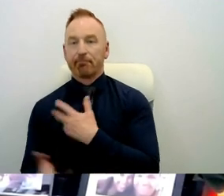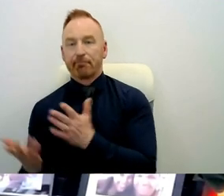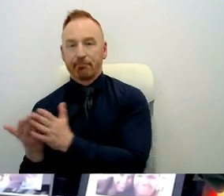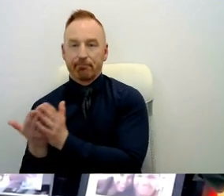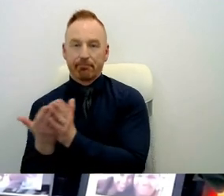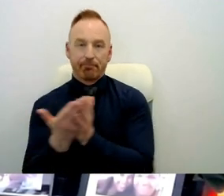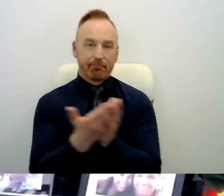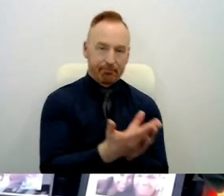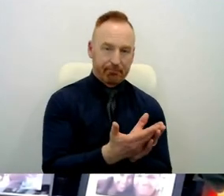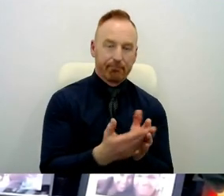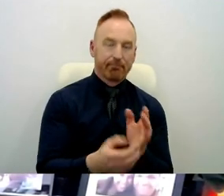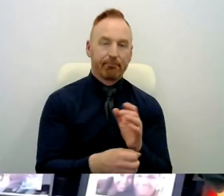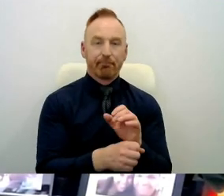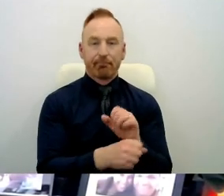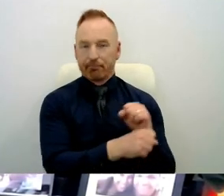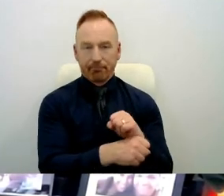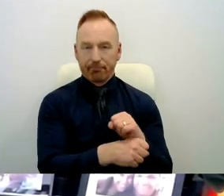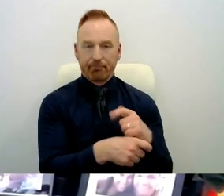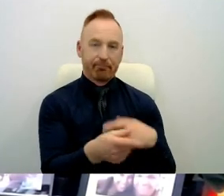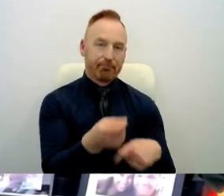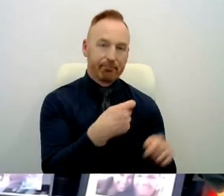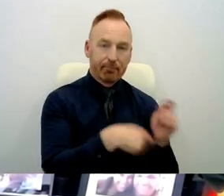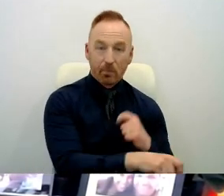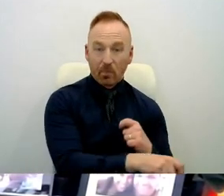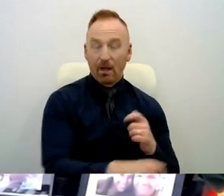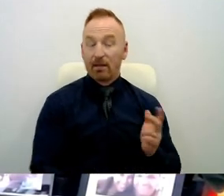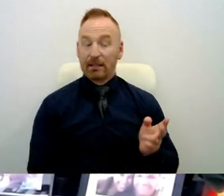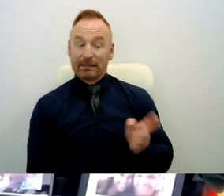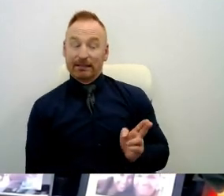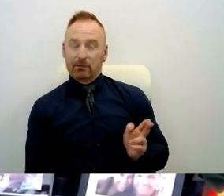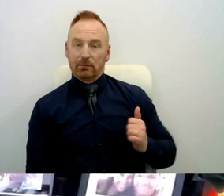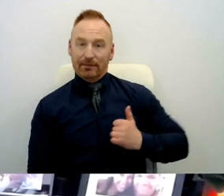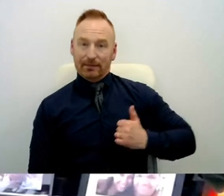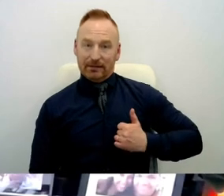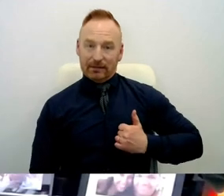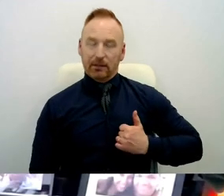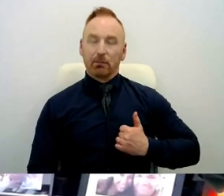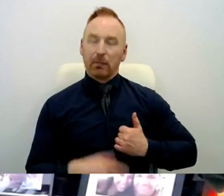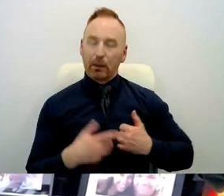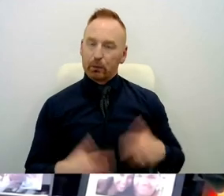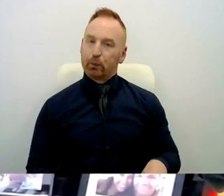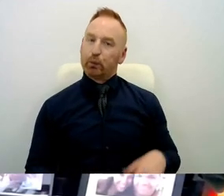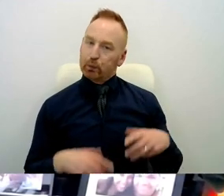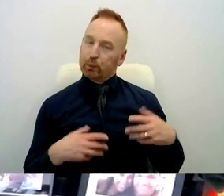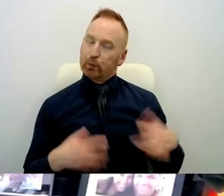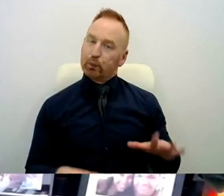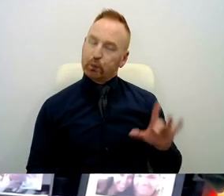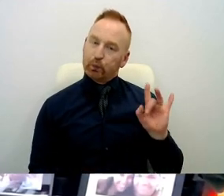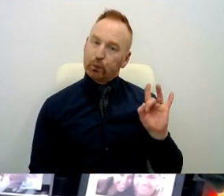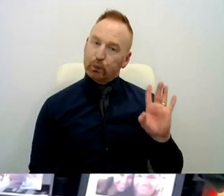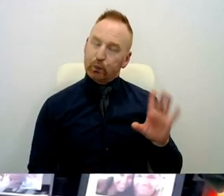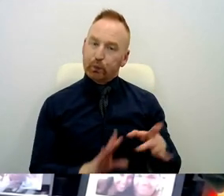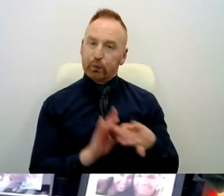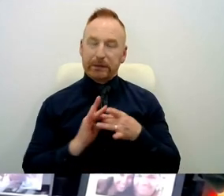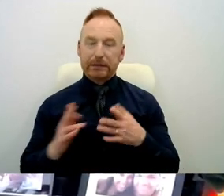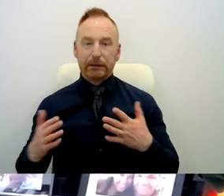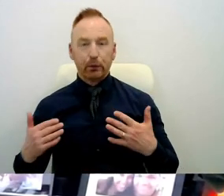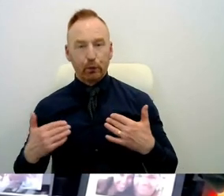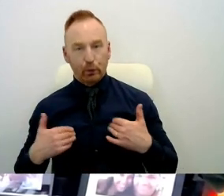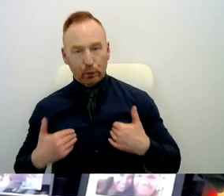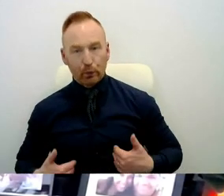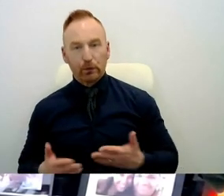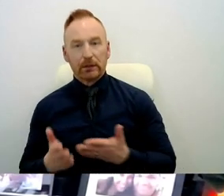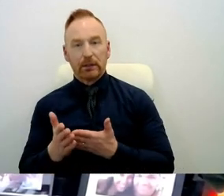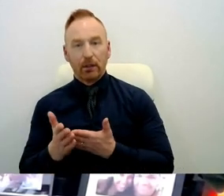slave trade. The history of Canada that you've outlined consisted of such profound violations of human rights